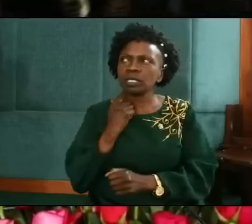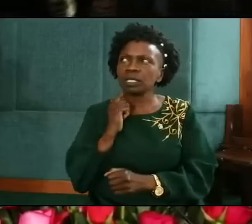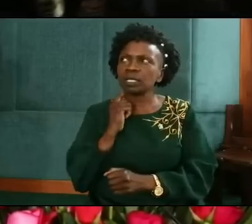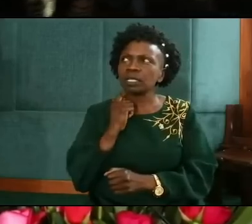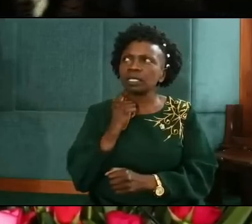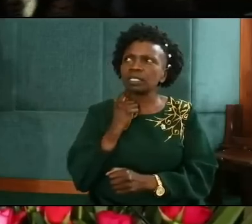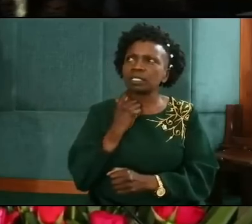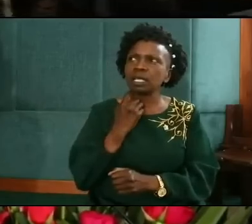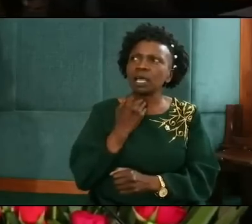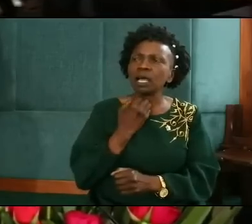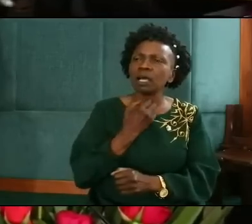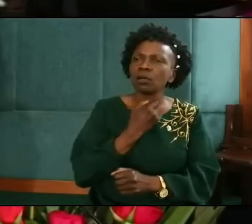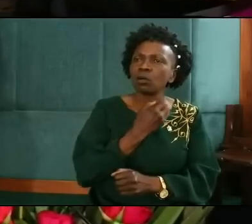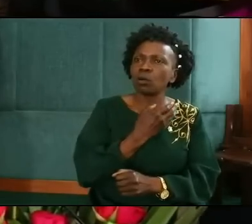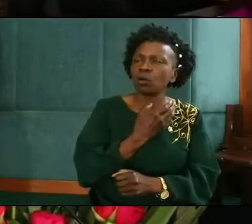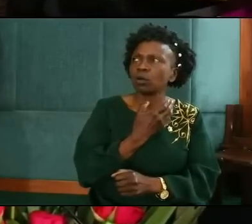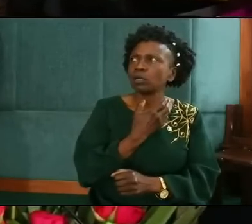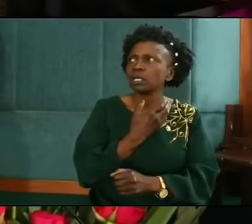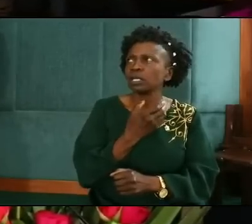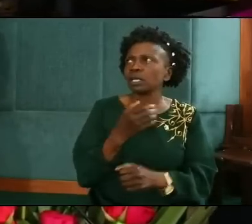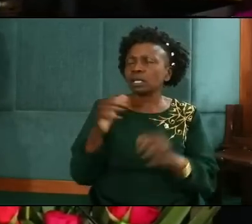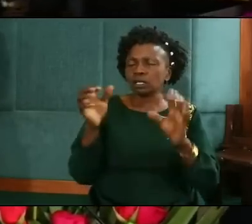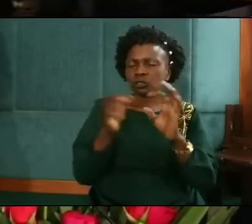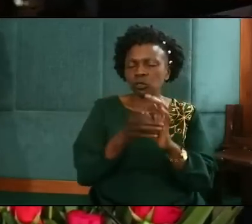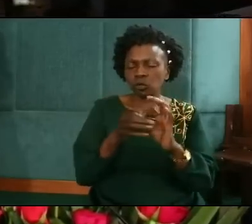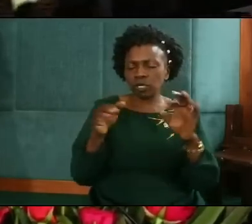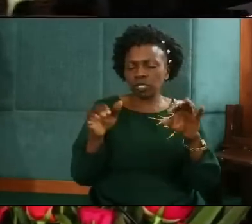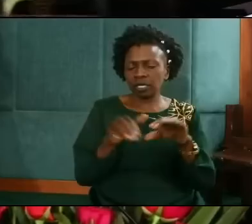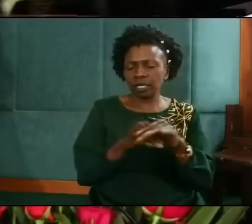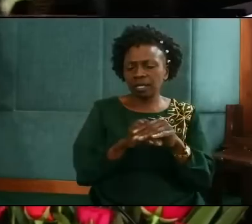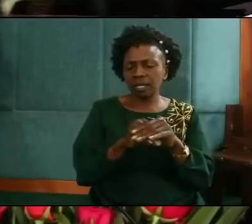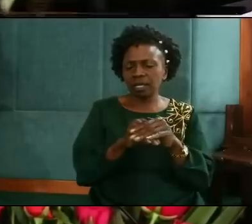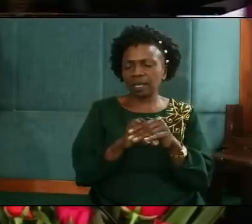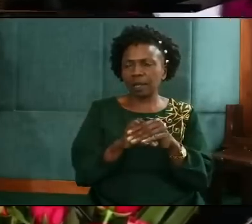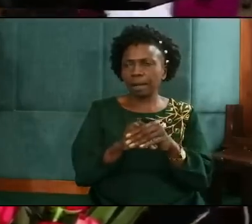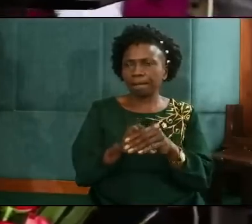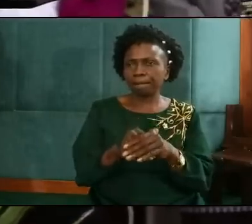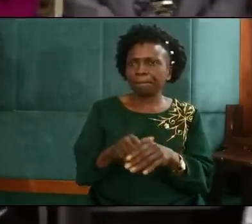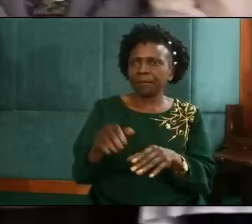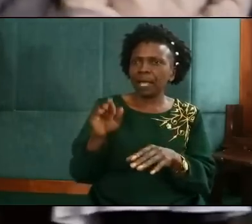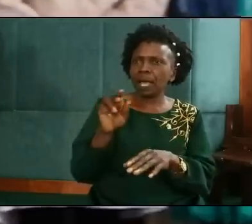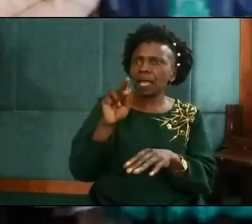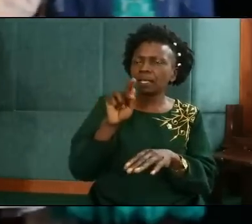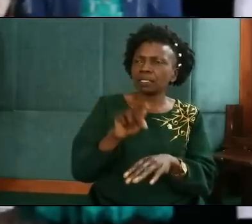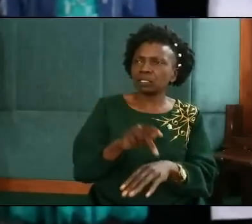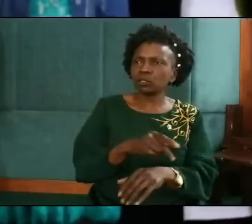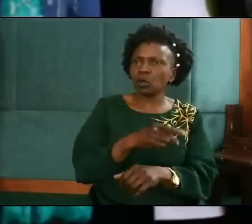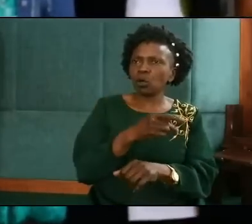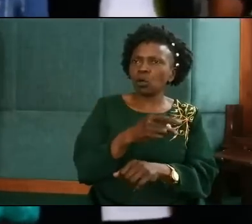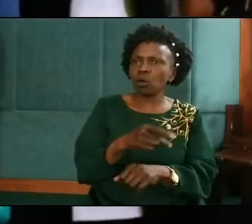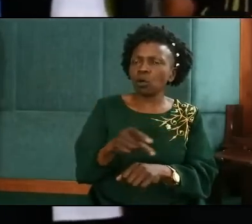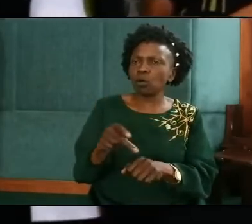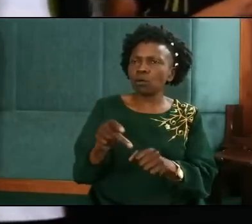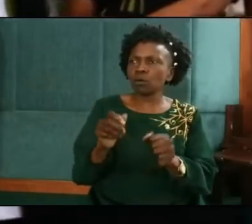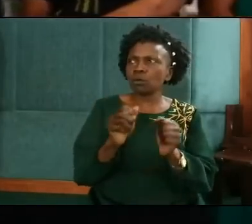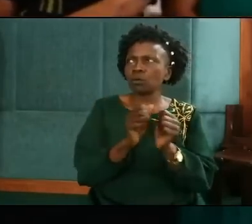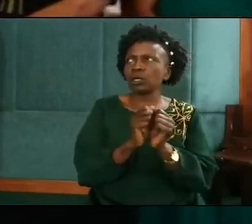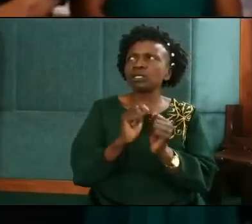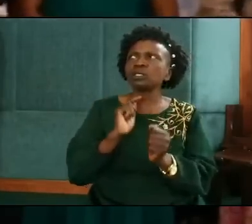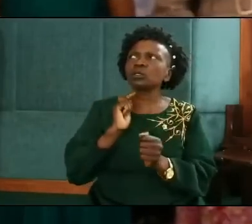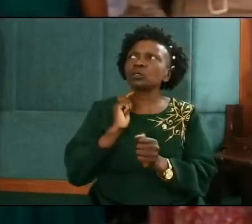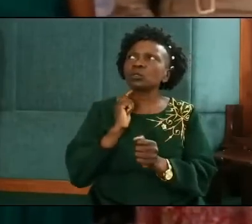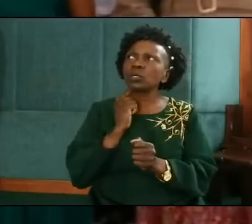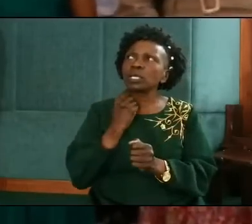an indication. Put a thing in your in the YouTube chat. This is the day of decision. This is the day of